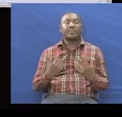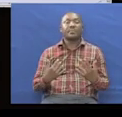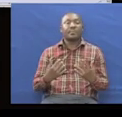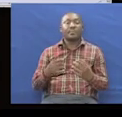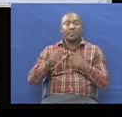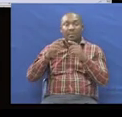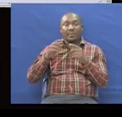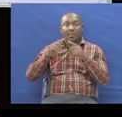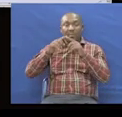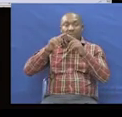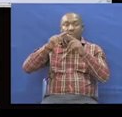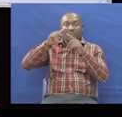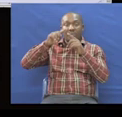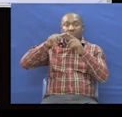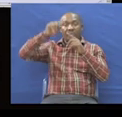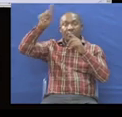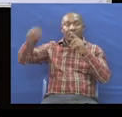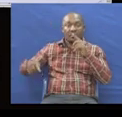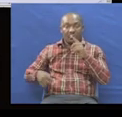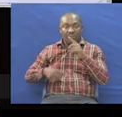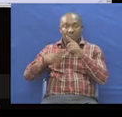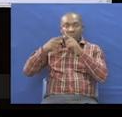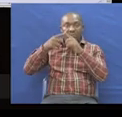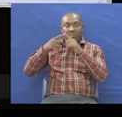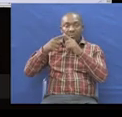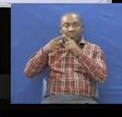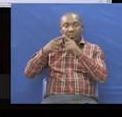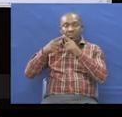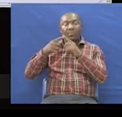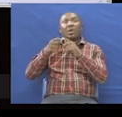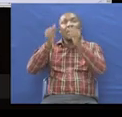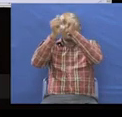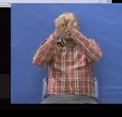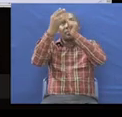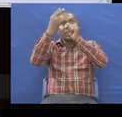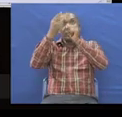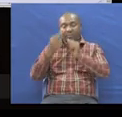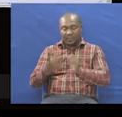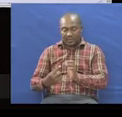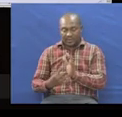This is our clock face. We write number 12 here, number 6 there,